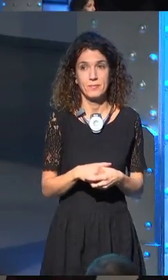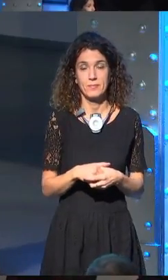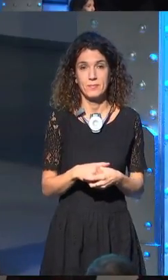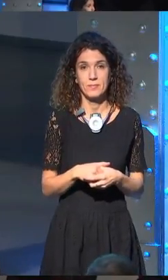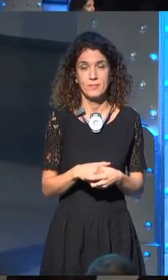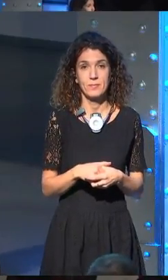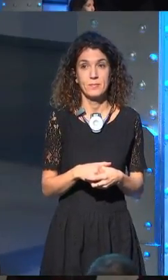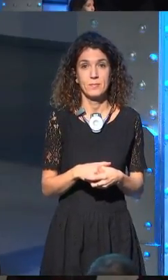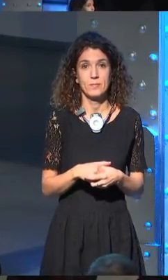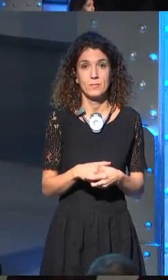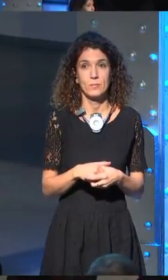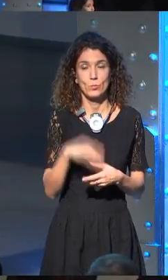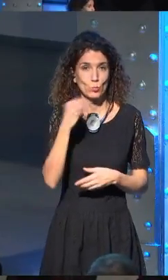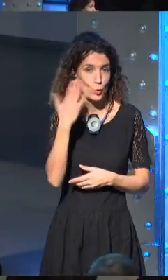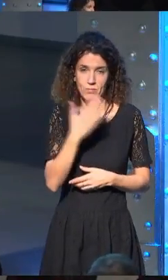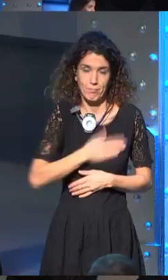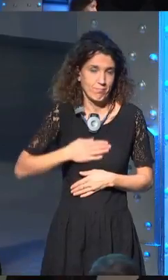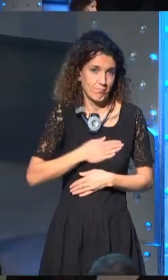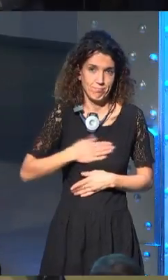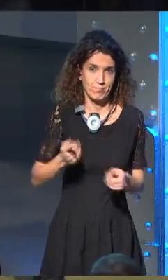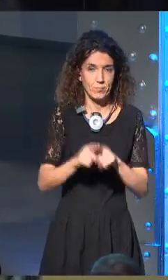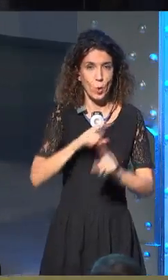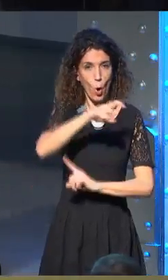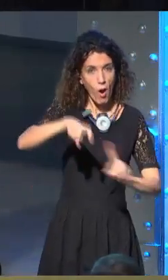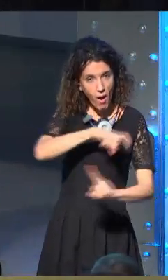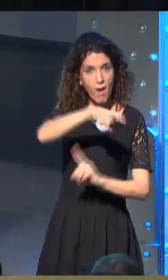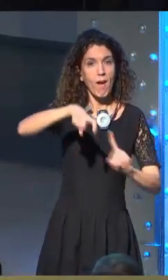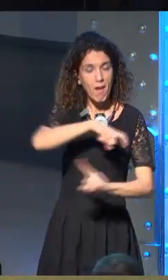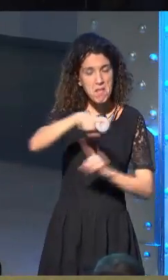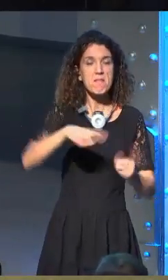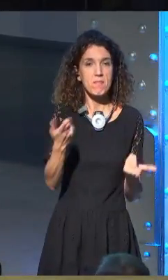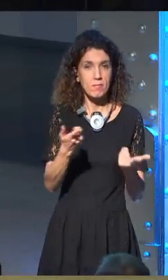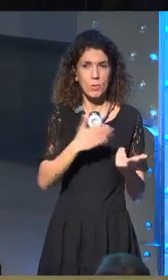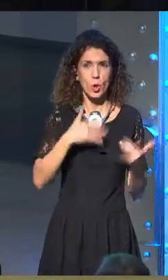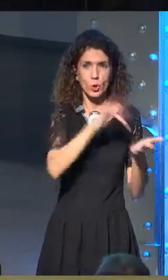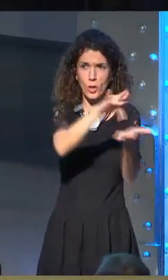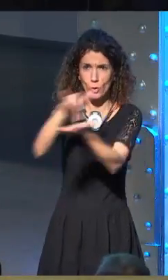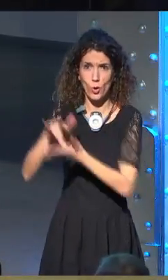is great to be here. Actually, after a year in space, it's great to be anywhere with gravity.